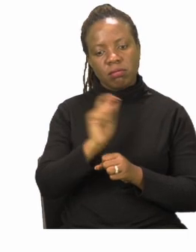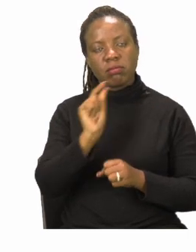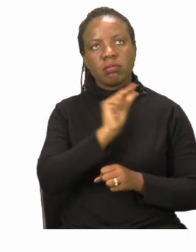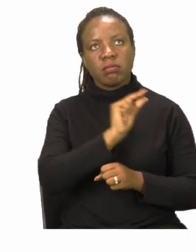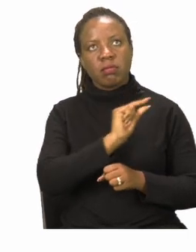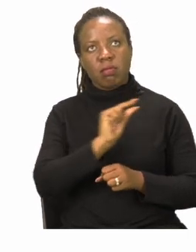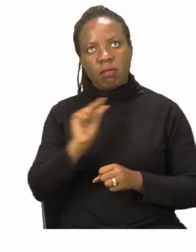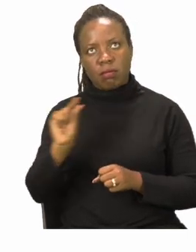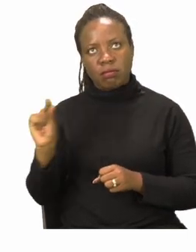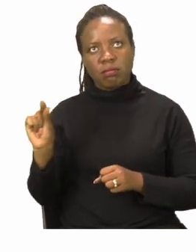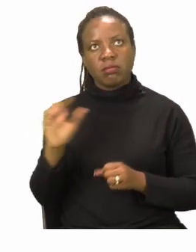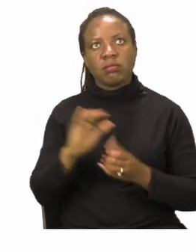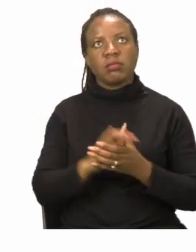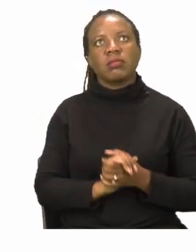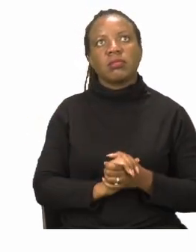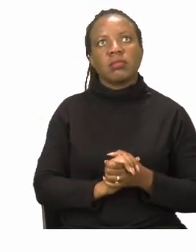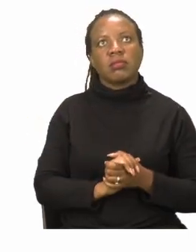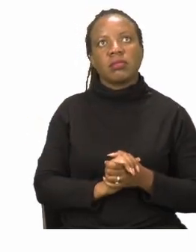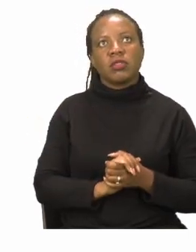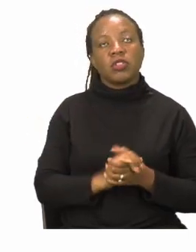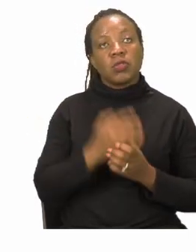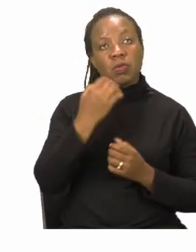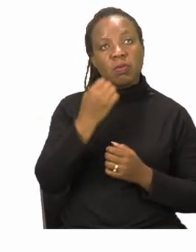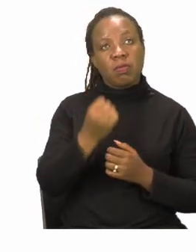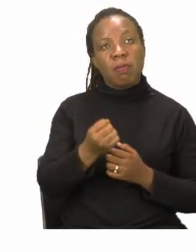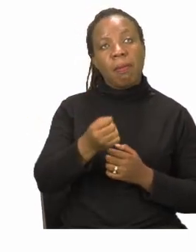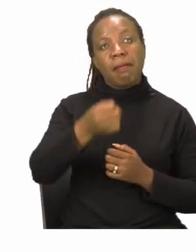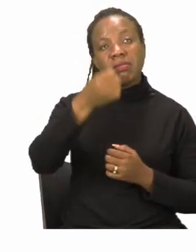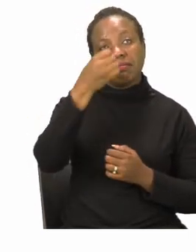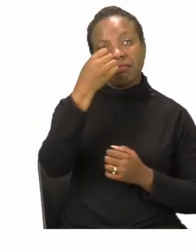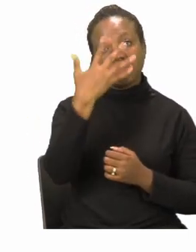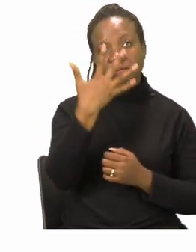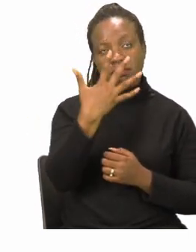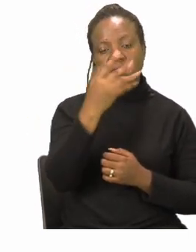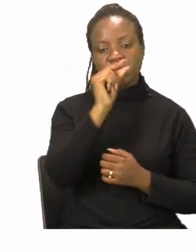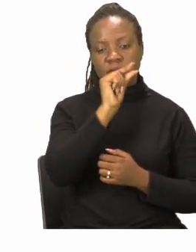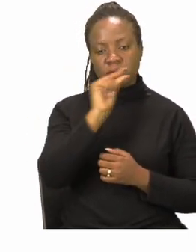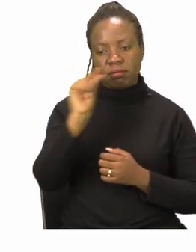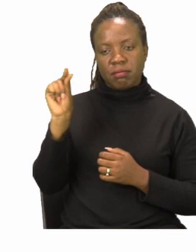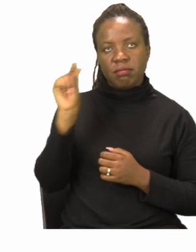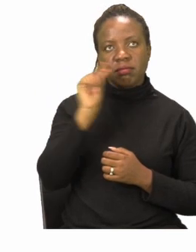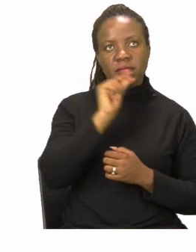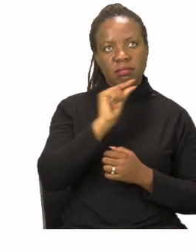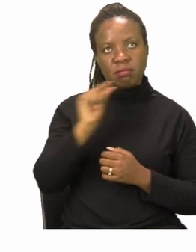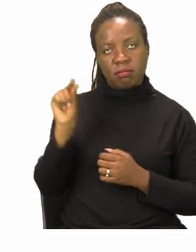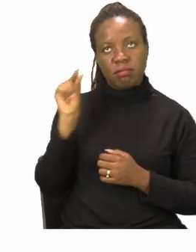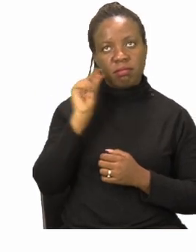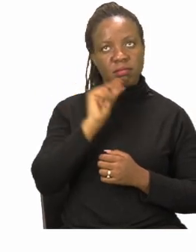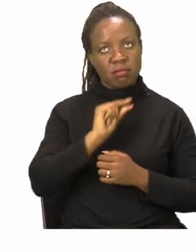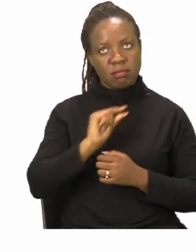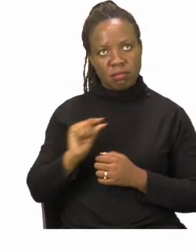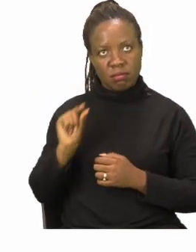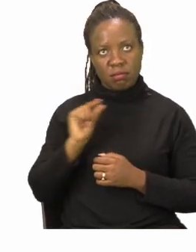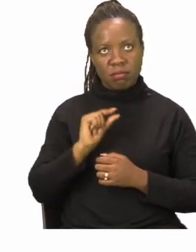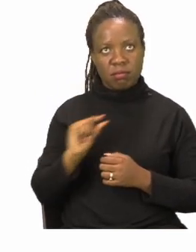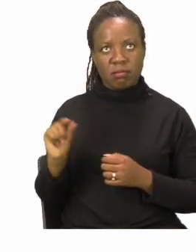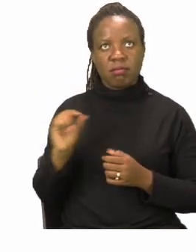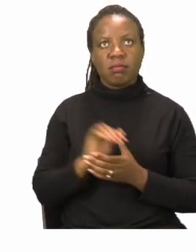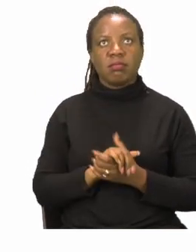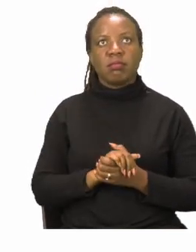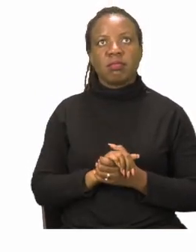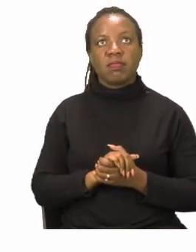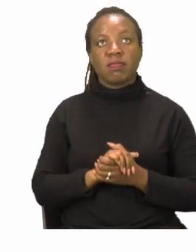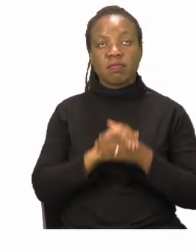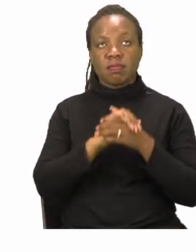will see you have 5 sentences. For the first sentence, there are